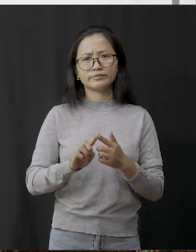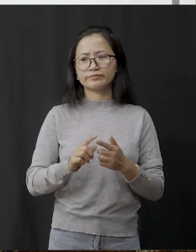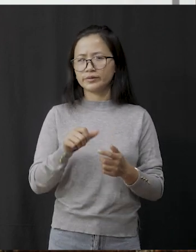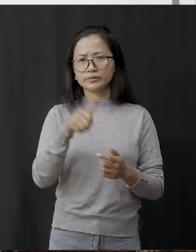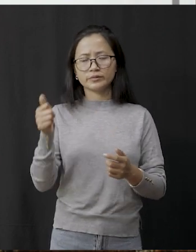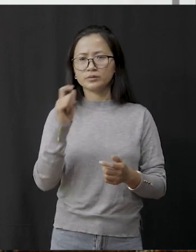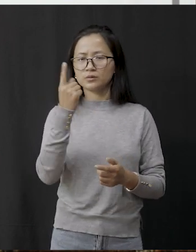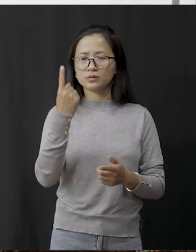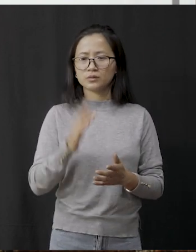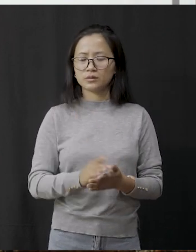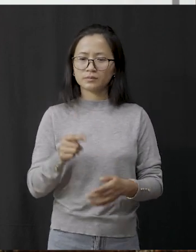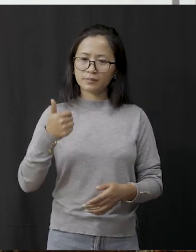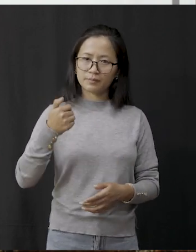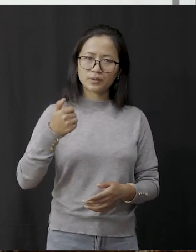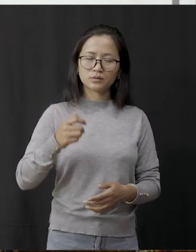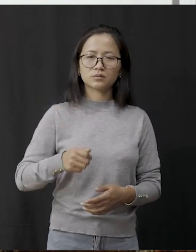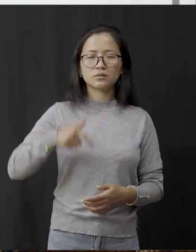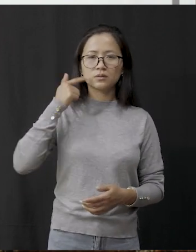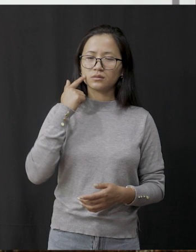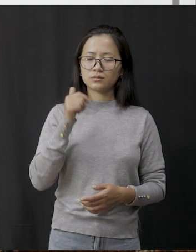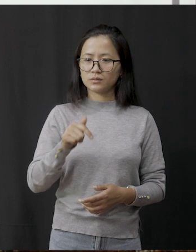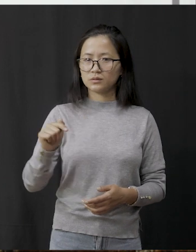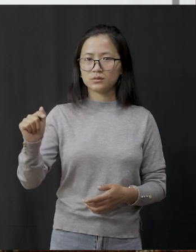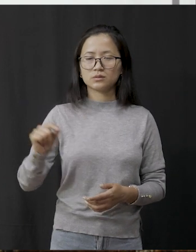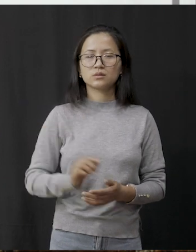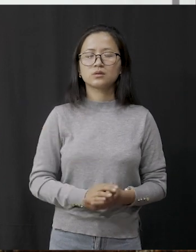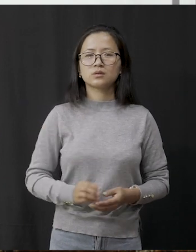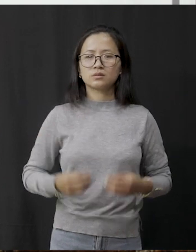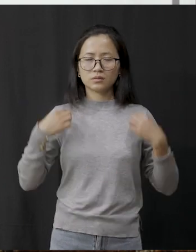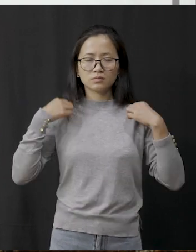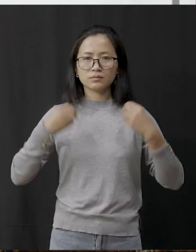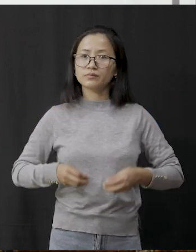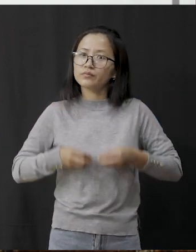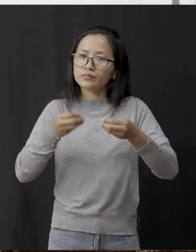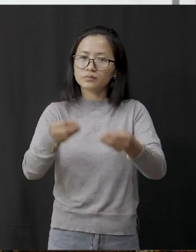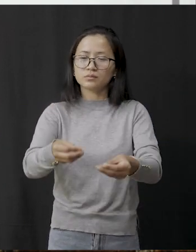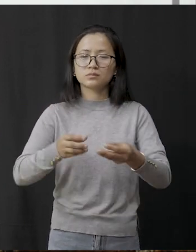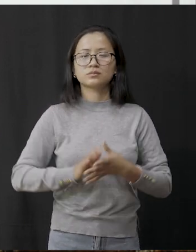you can share with them. Okay? You can give your clothes to them.